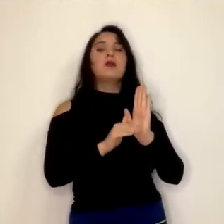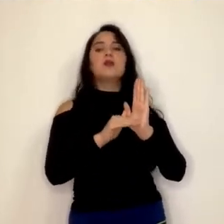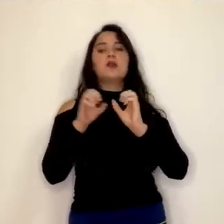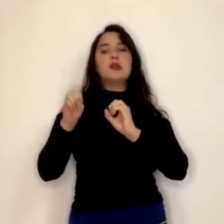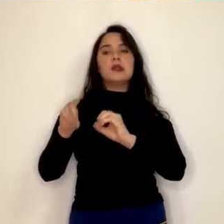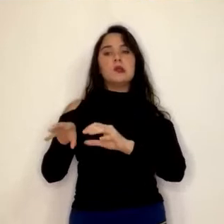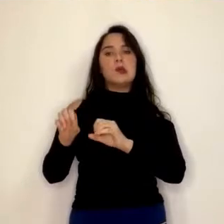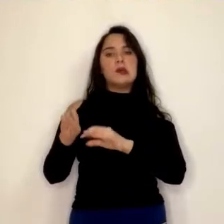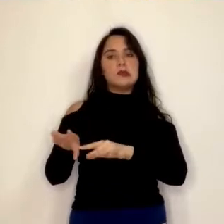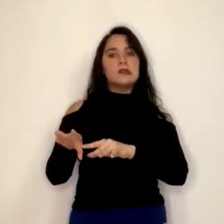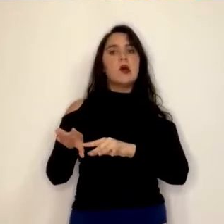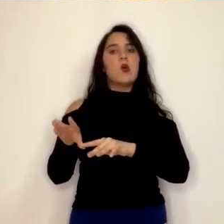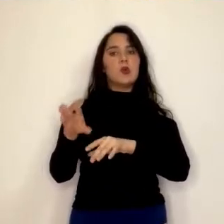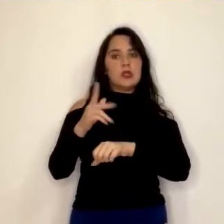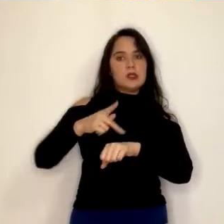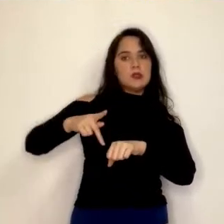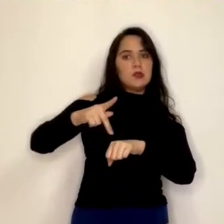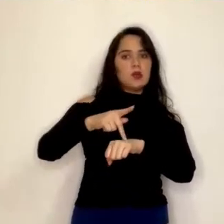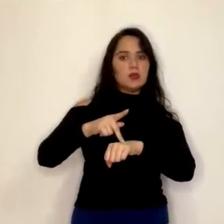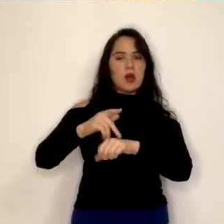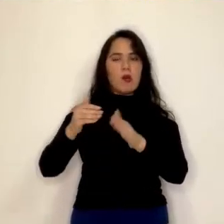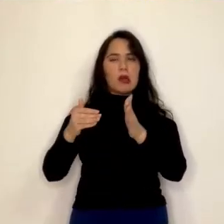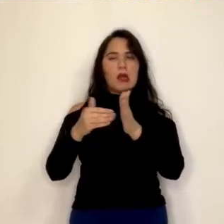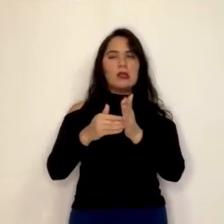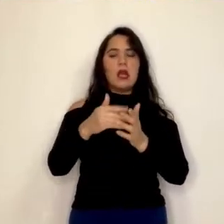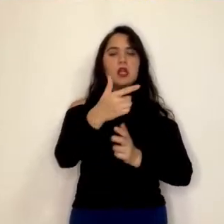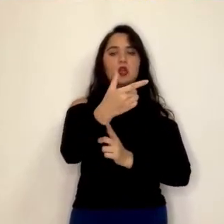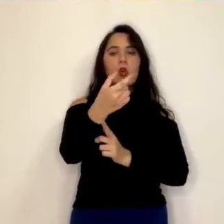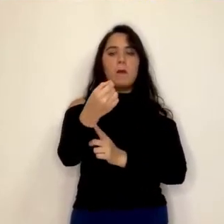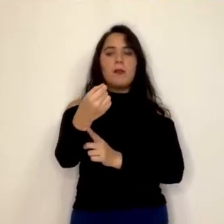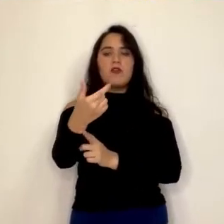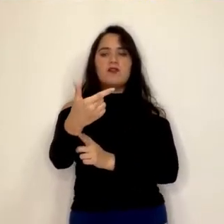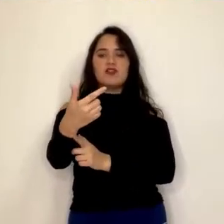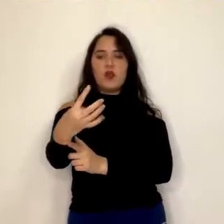of Education, establishing goals until